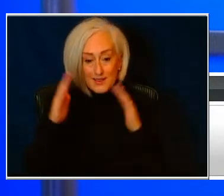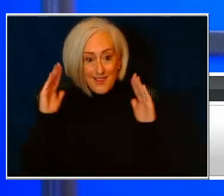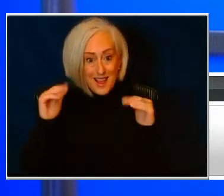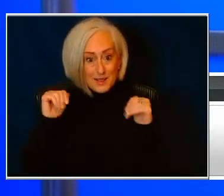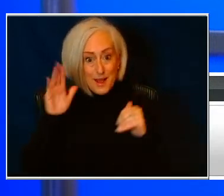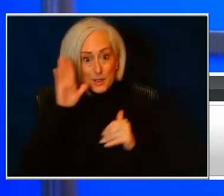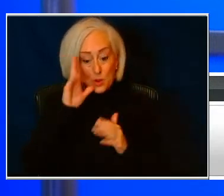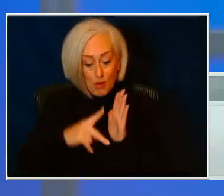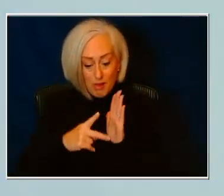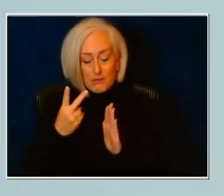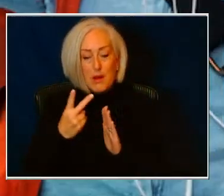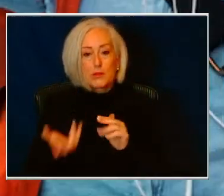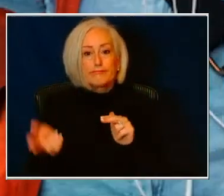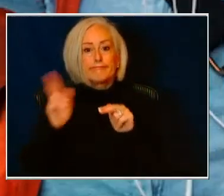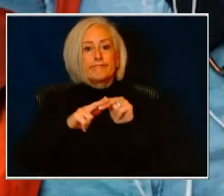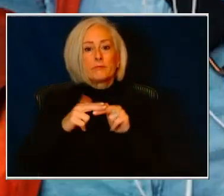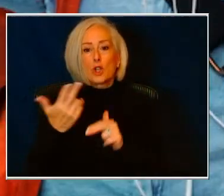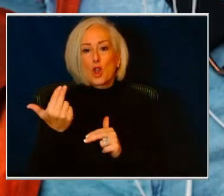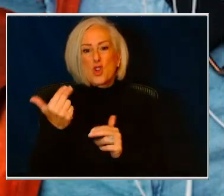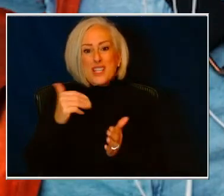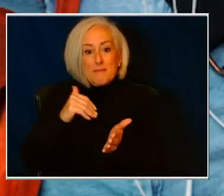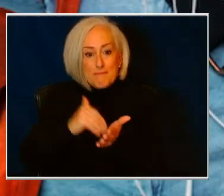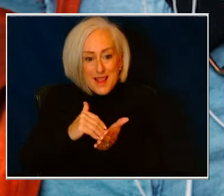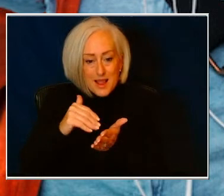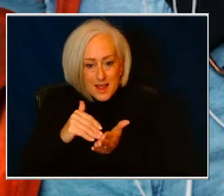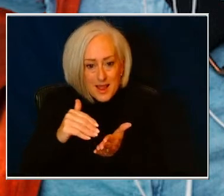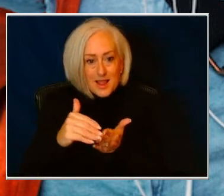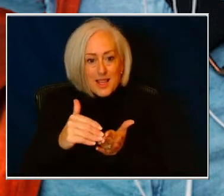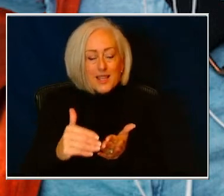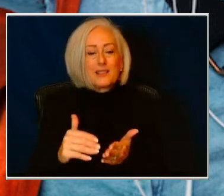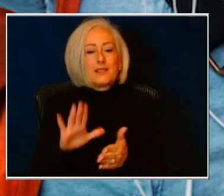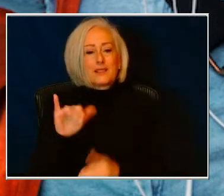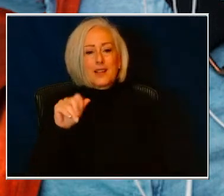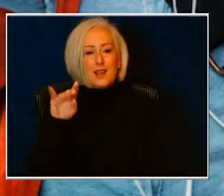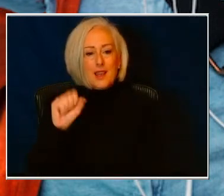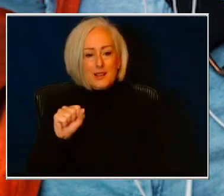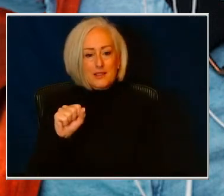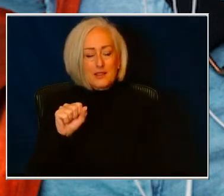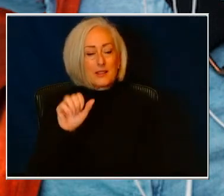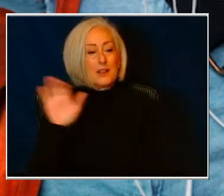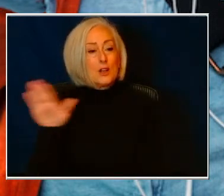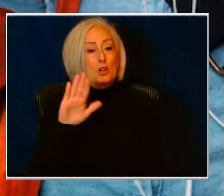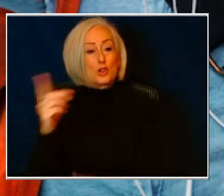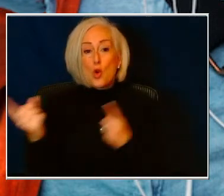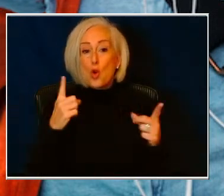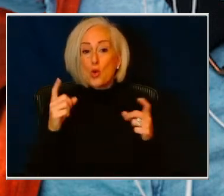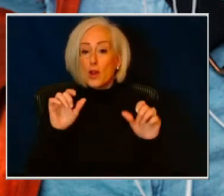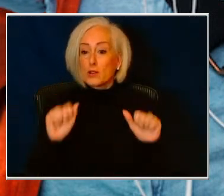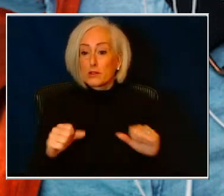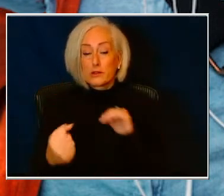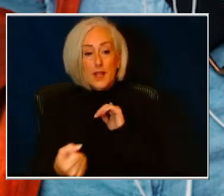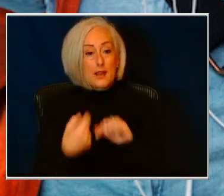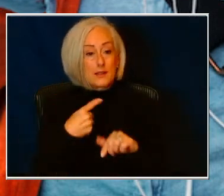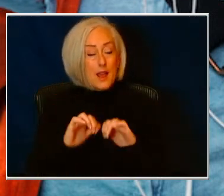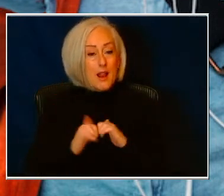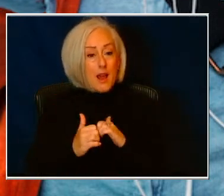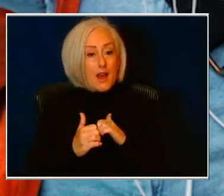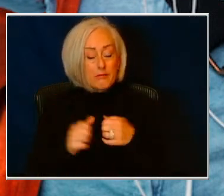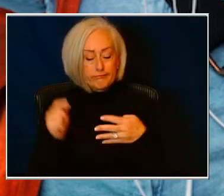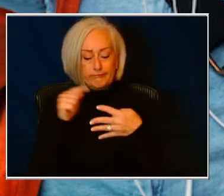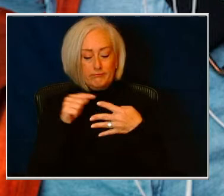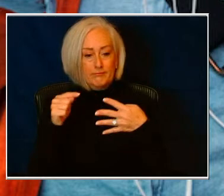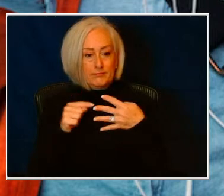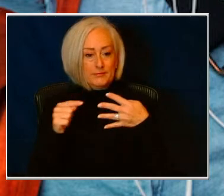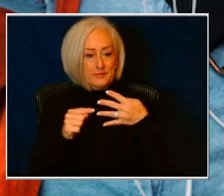million cases. Make sure you get your questions sent in to us on YouTube, Facebook, and the Medical News Network. You can find links to all of